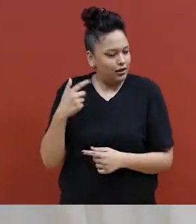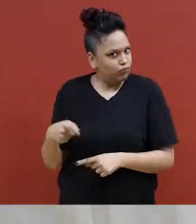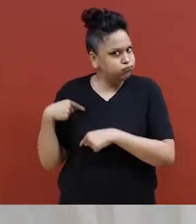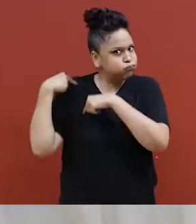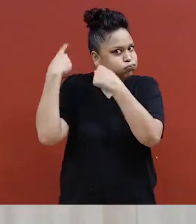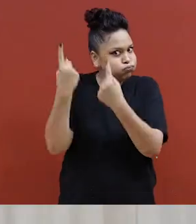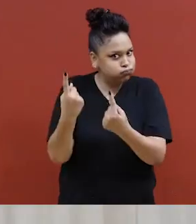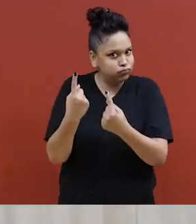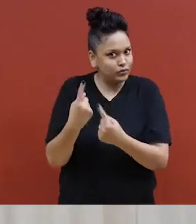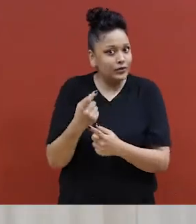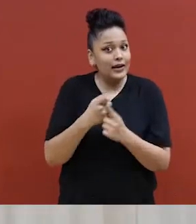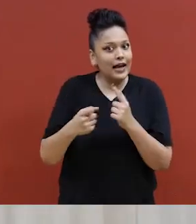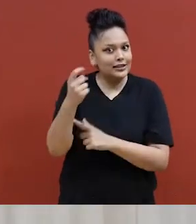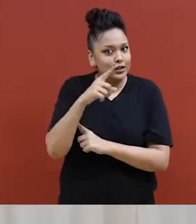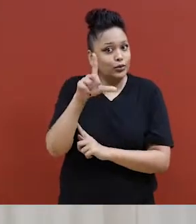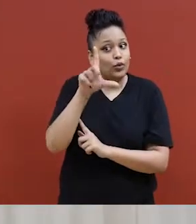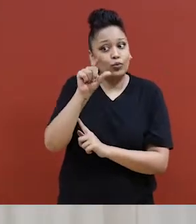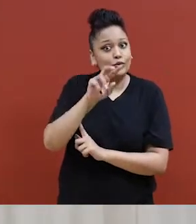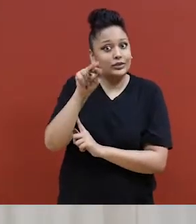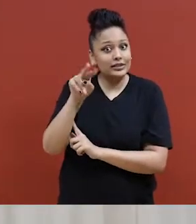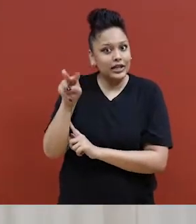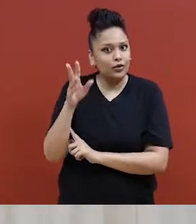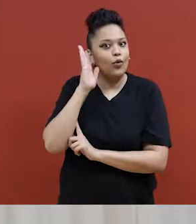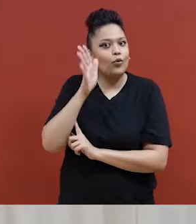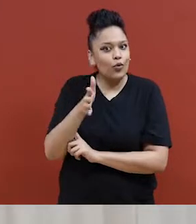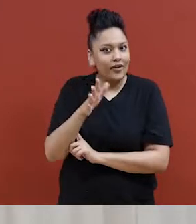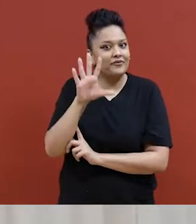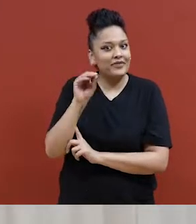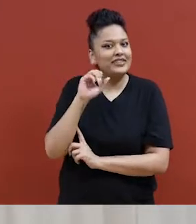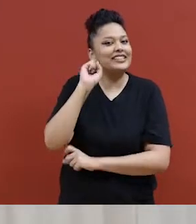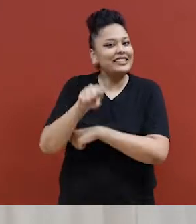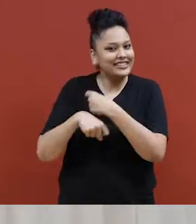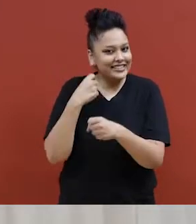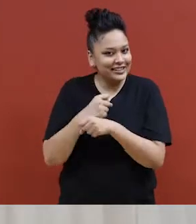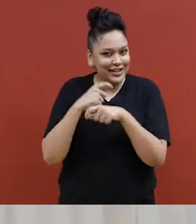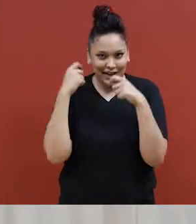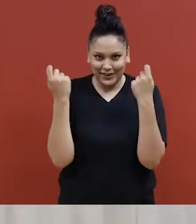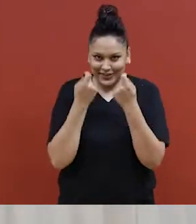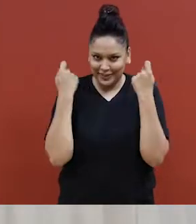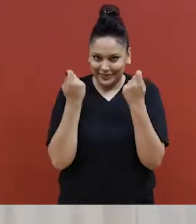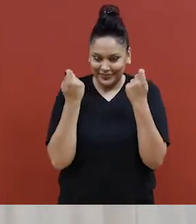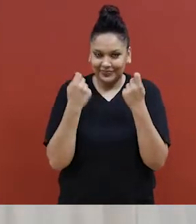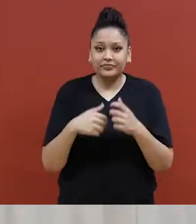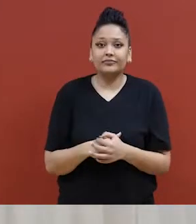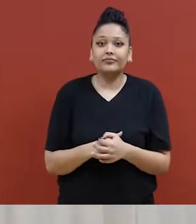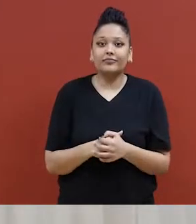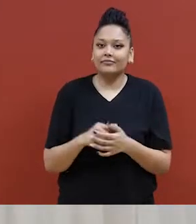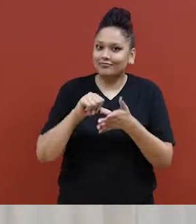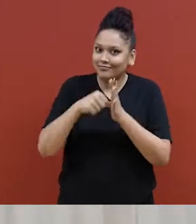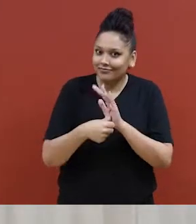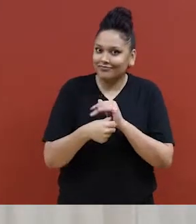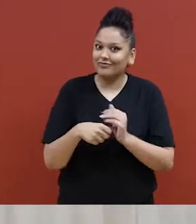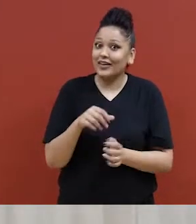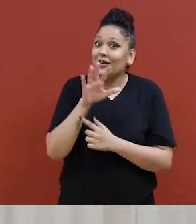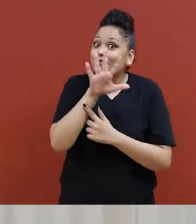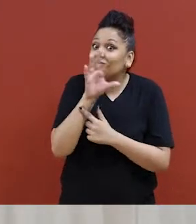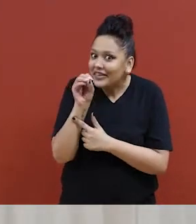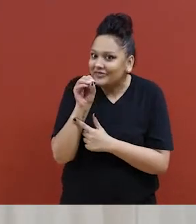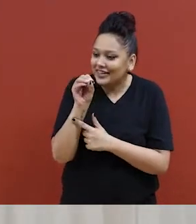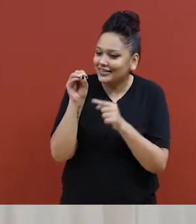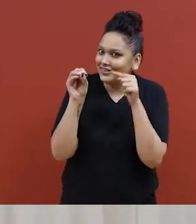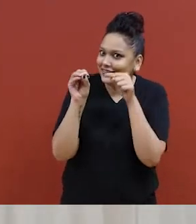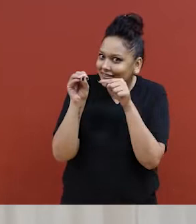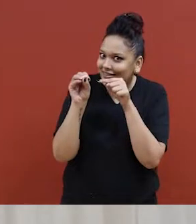in Canada. In 1 year, in 2022, we are going to be marking our 50th,